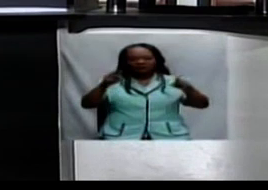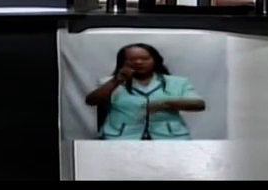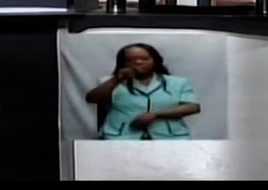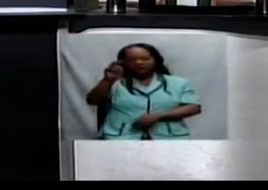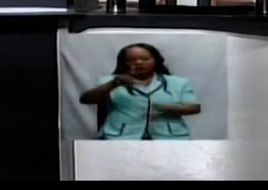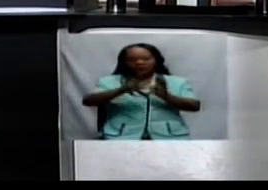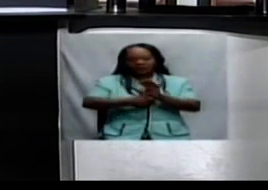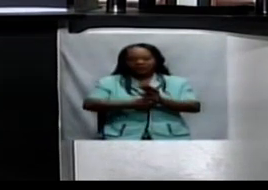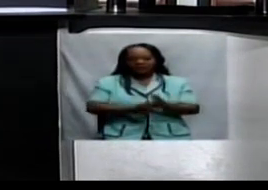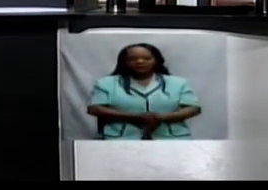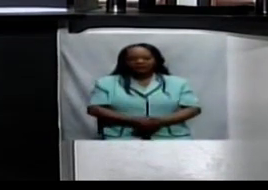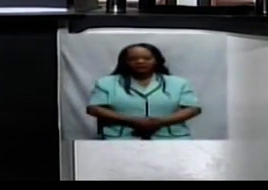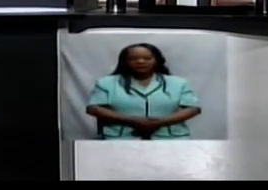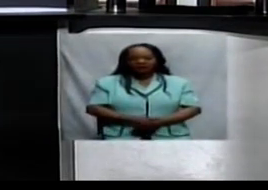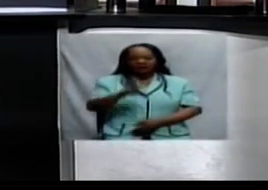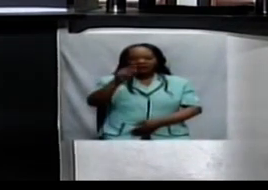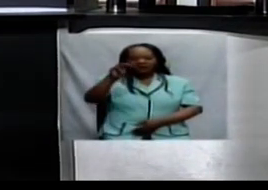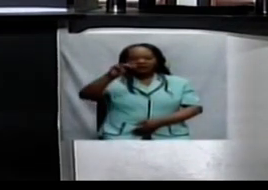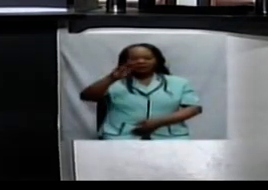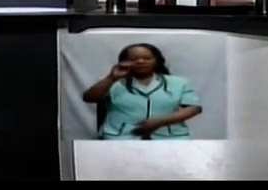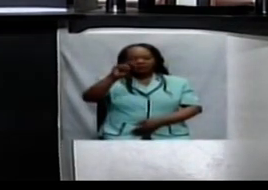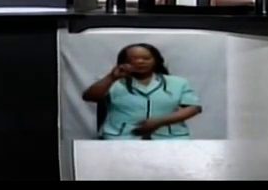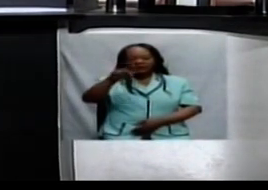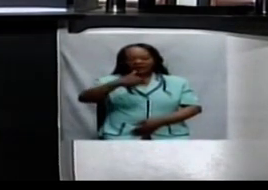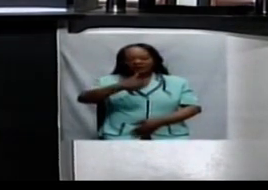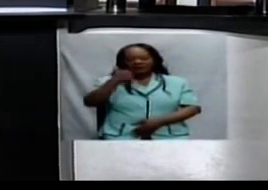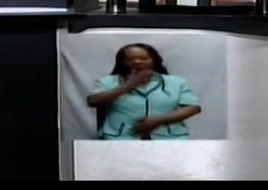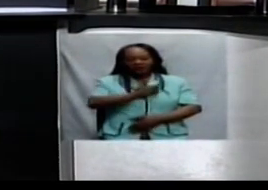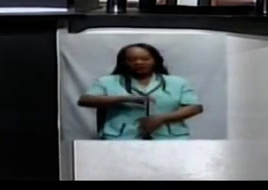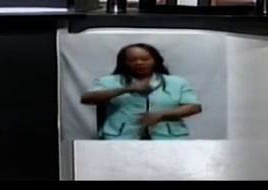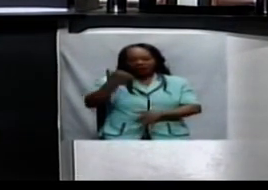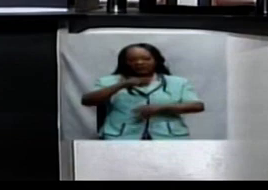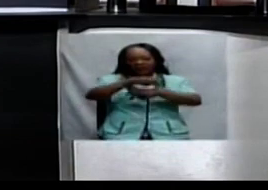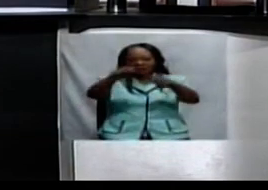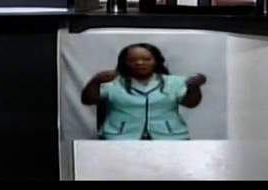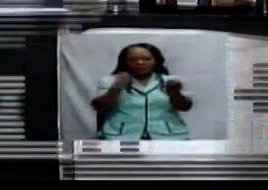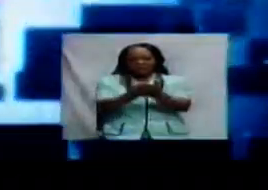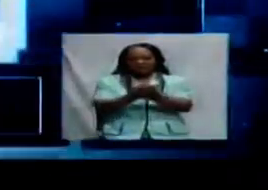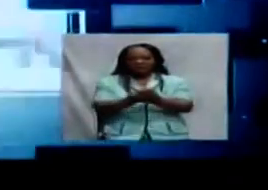22 hours. I'm Rafa Kumwendo on behalf of the entire production crew. God bless you and bye for now.